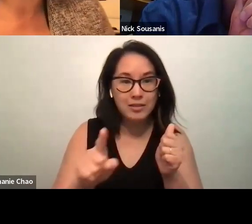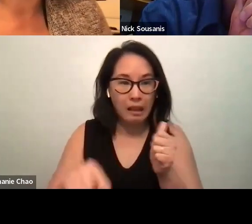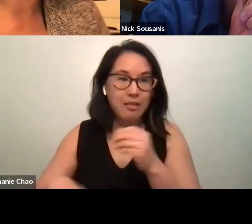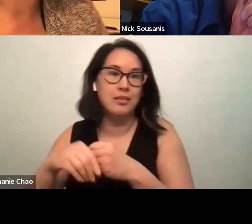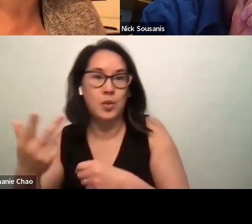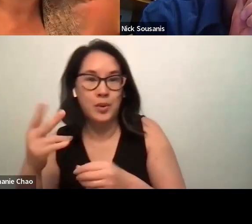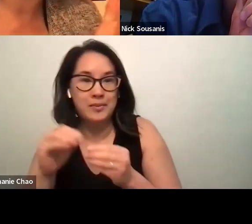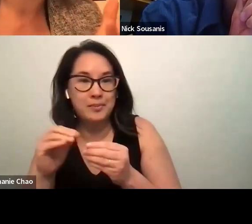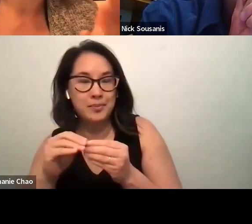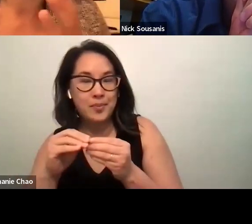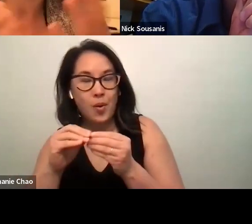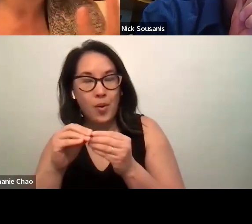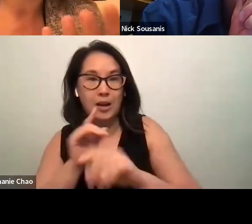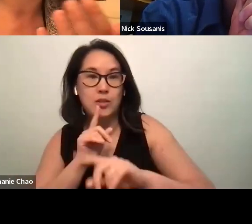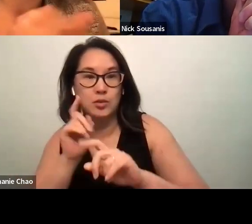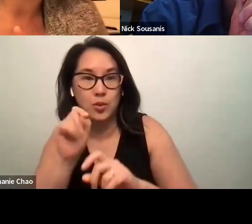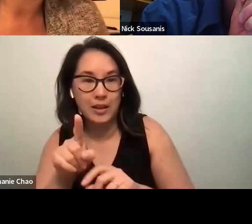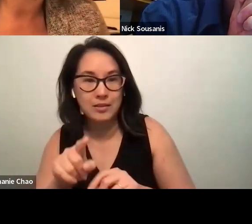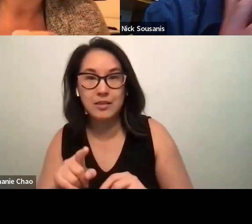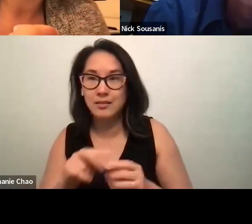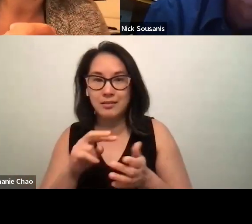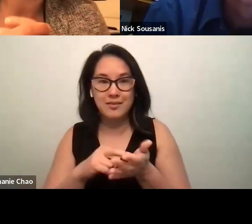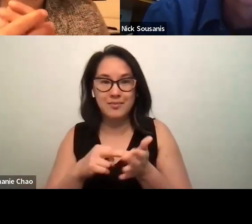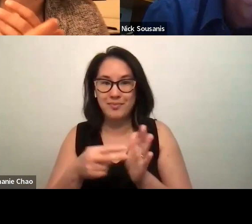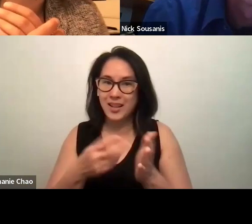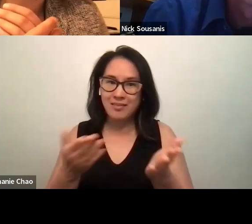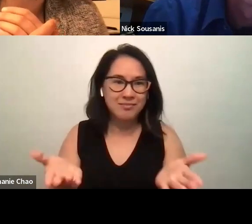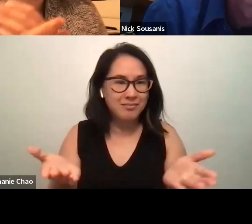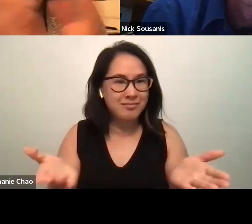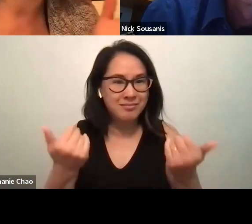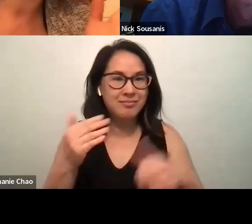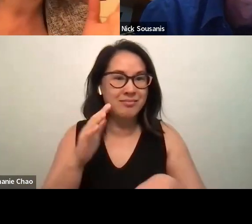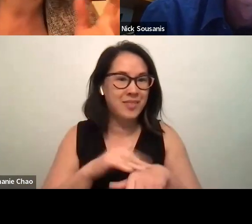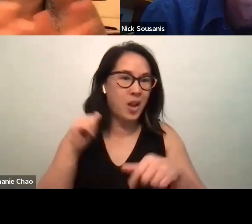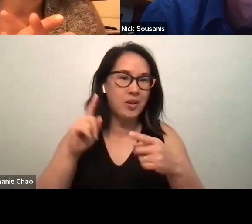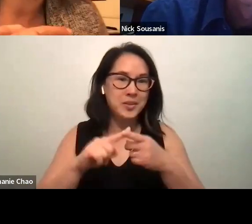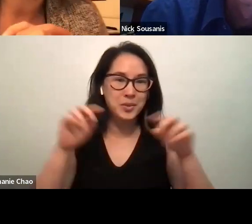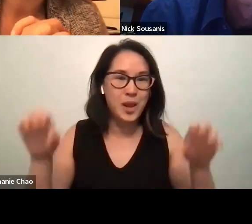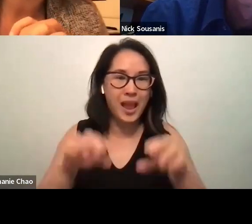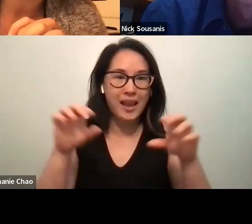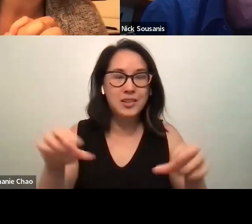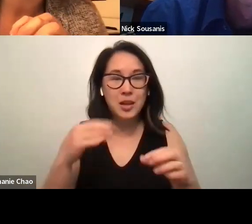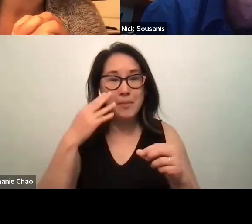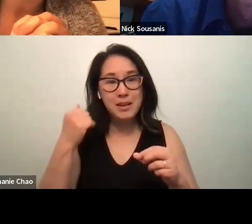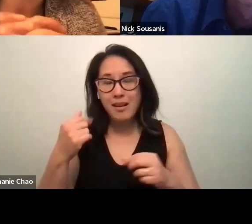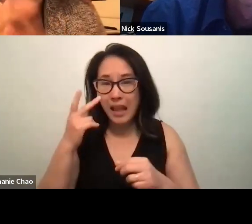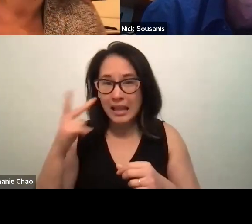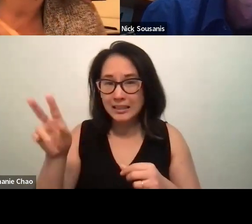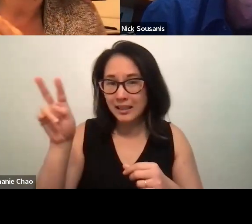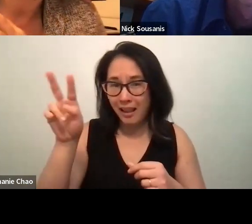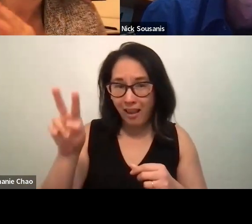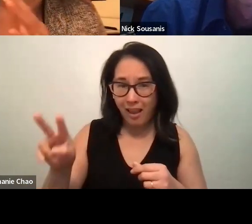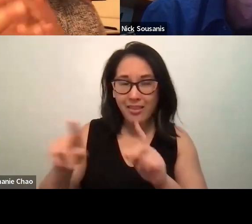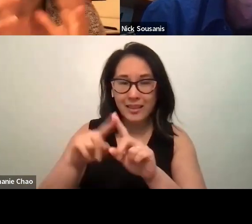kind of call to action with so many of the people who we have on today, just seeing the rich backgrounds of so many of the participants who are coming